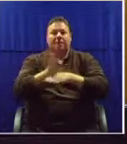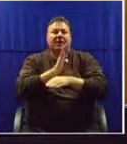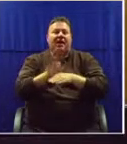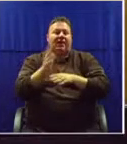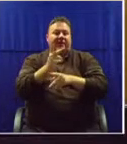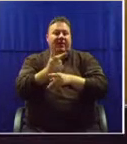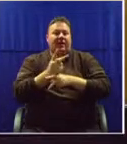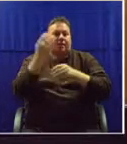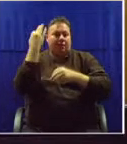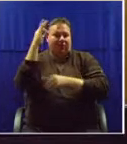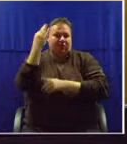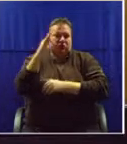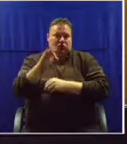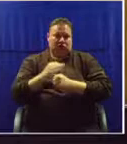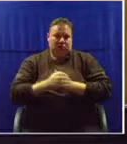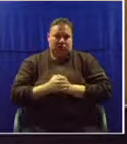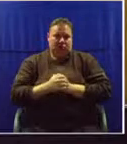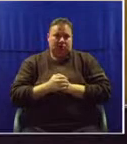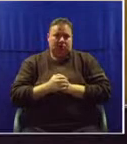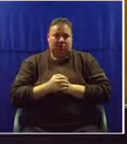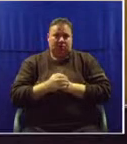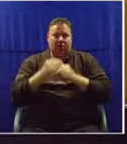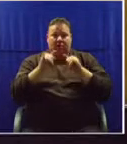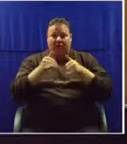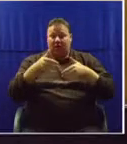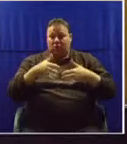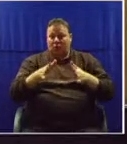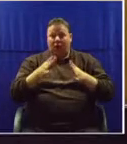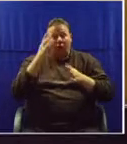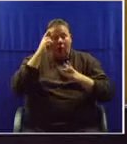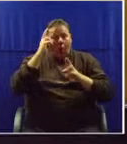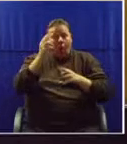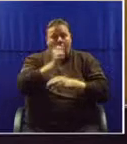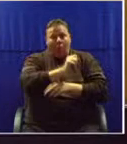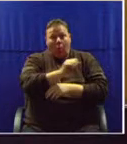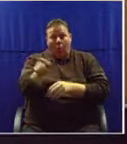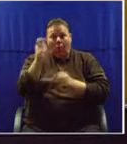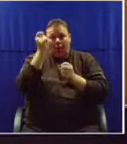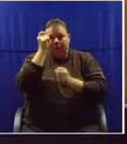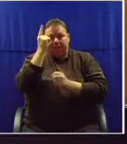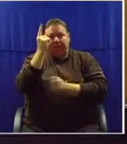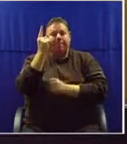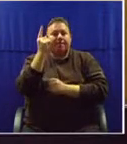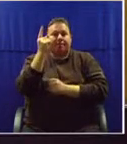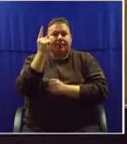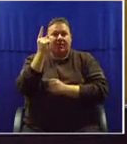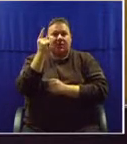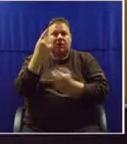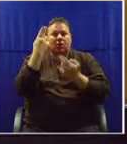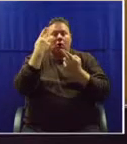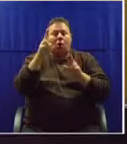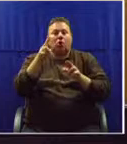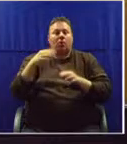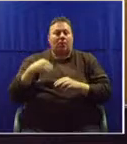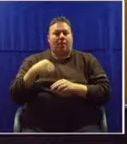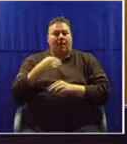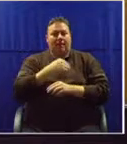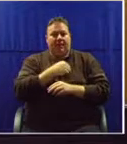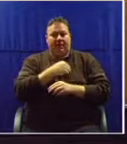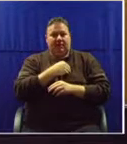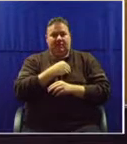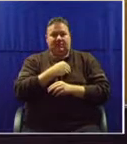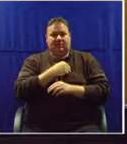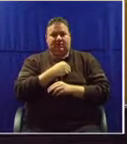On that note, honorable members, I hope I am understood and that honorable members will